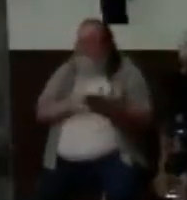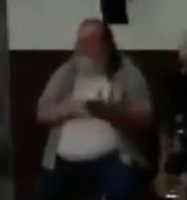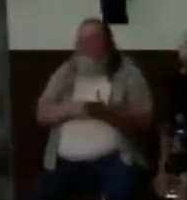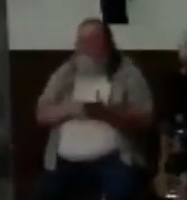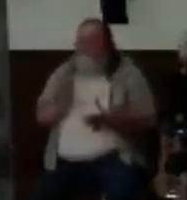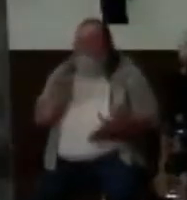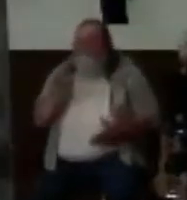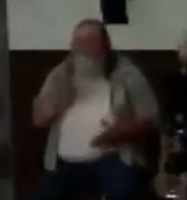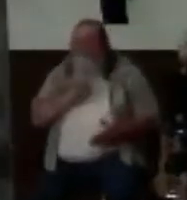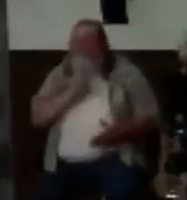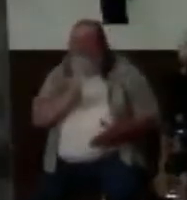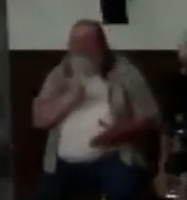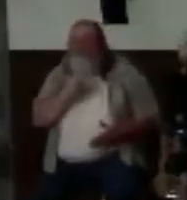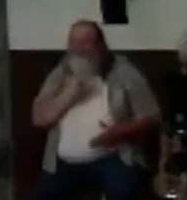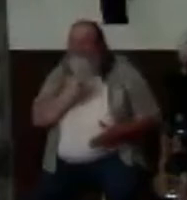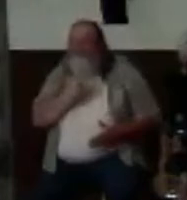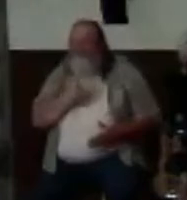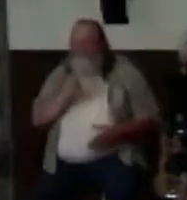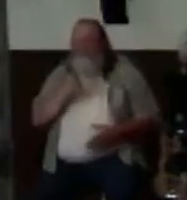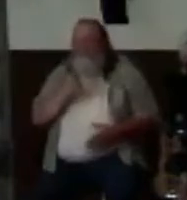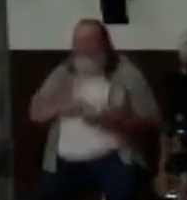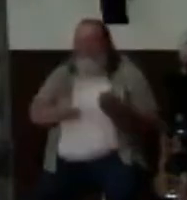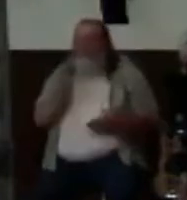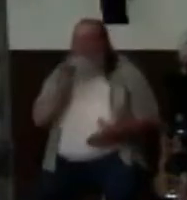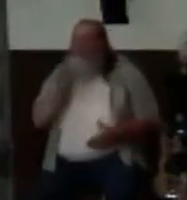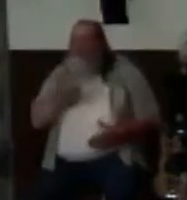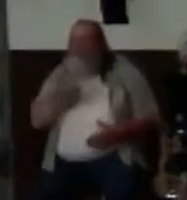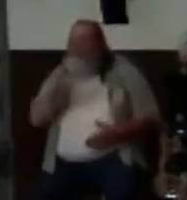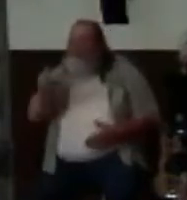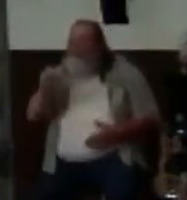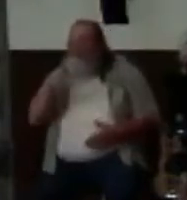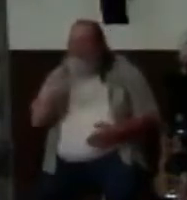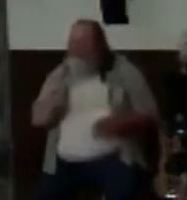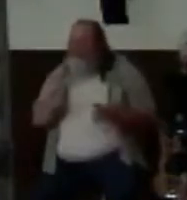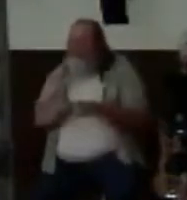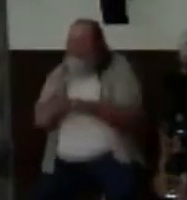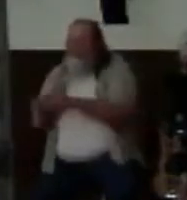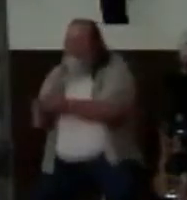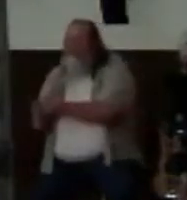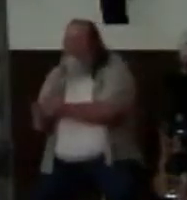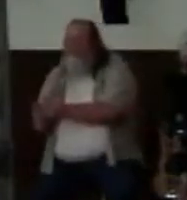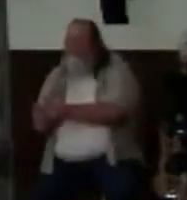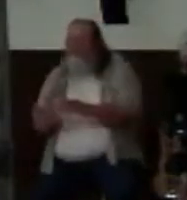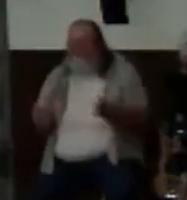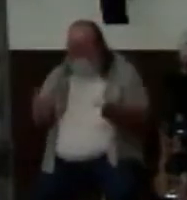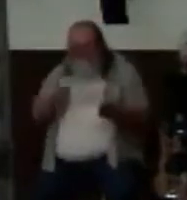traditions. That's not the point here today. The point is, traditions are not all we have.